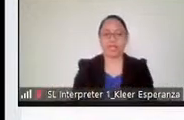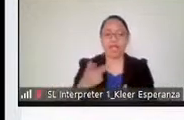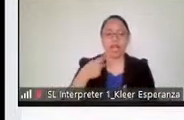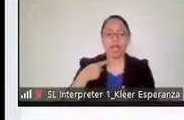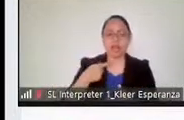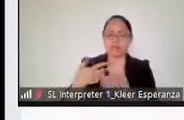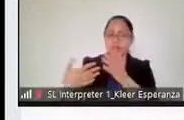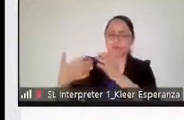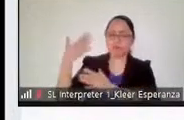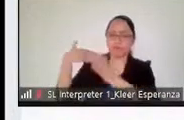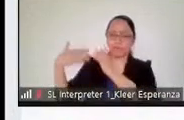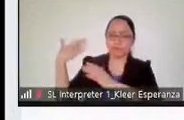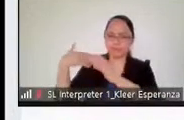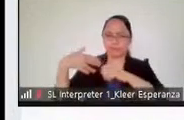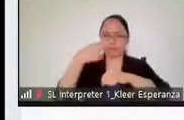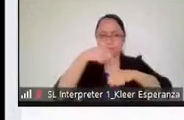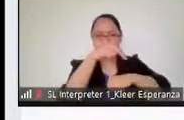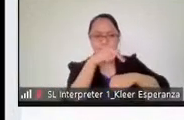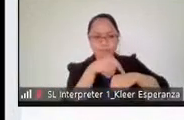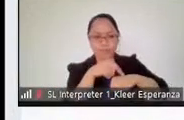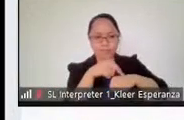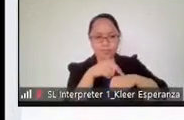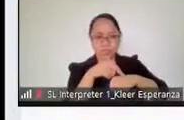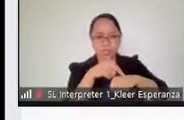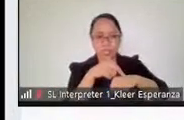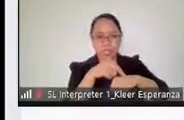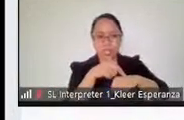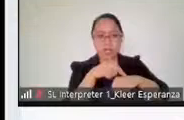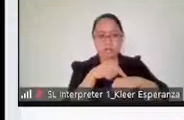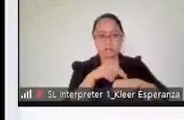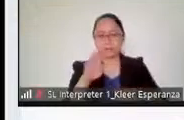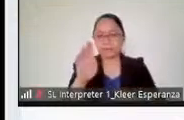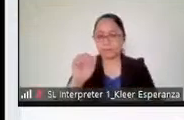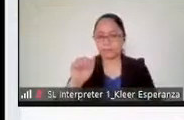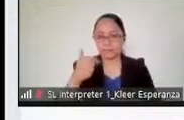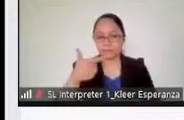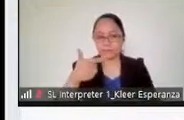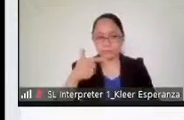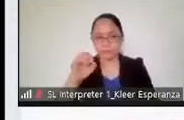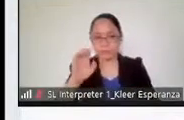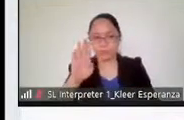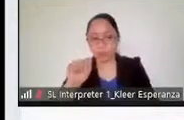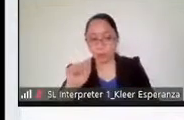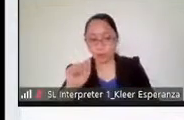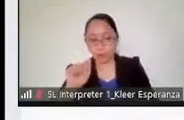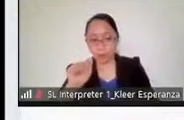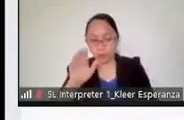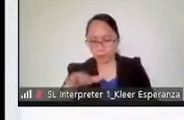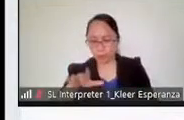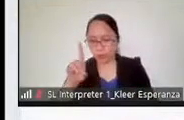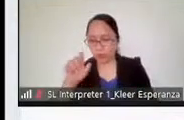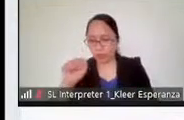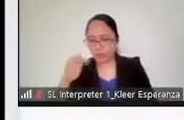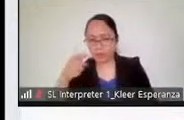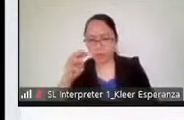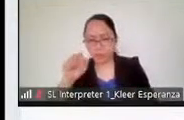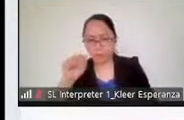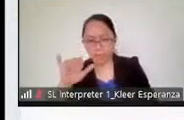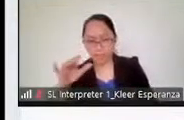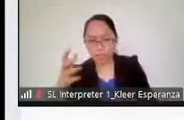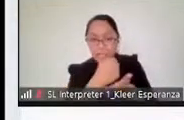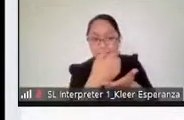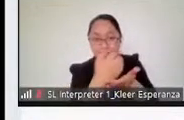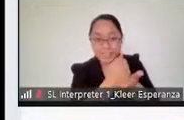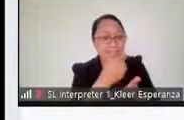and B. Abagobo dagmay collected from Davao in 1903, ablaan tabi woven by manalikha